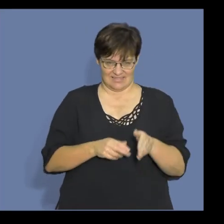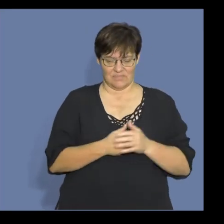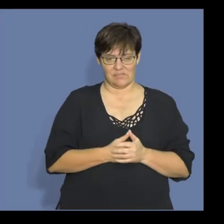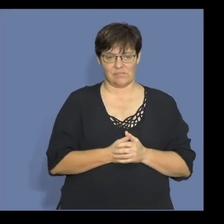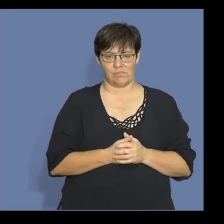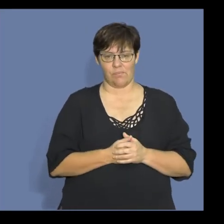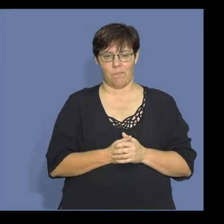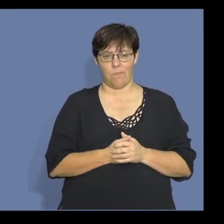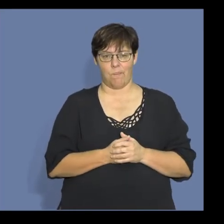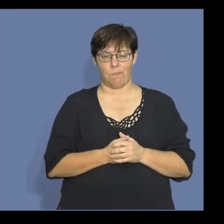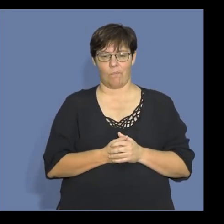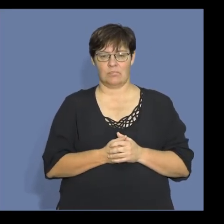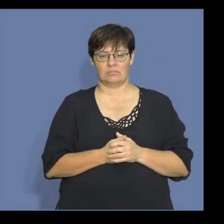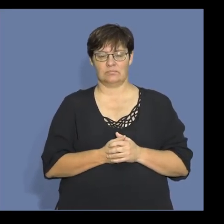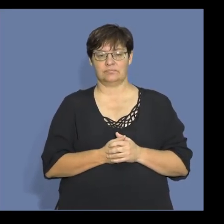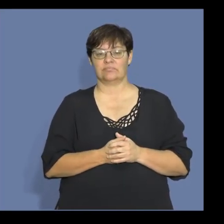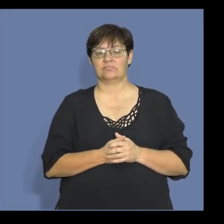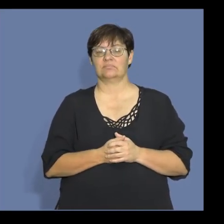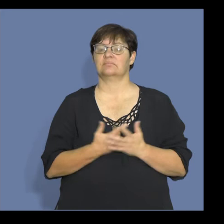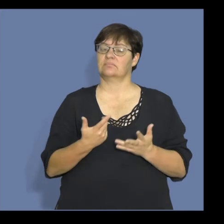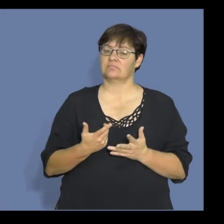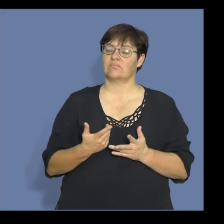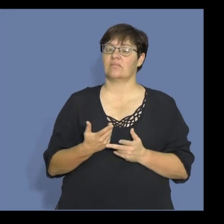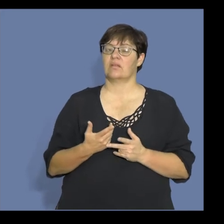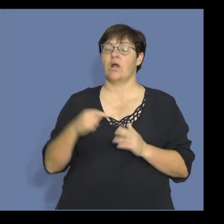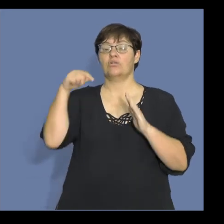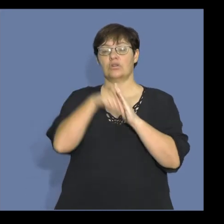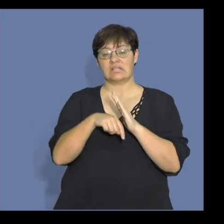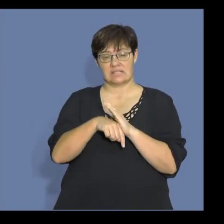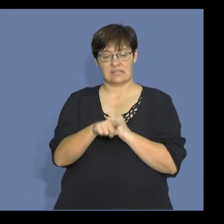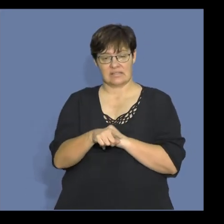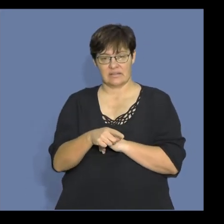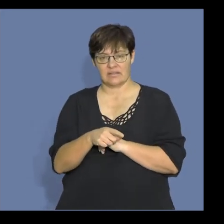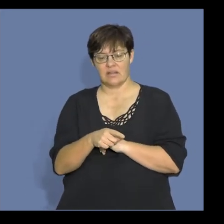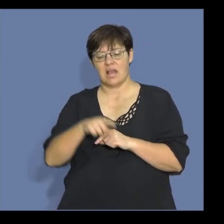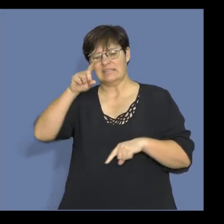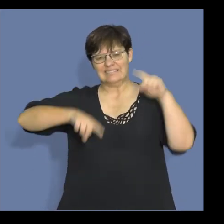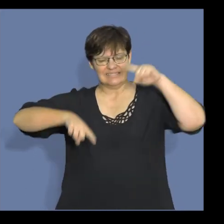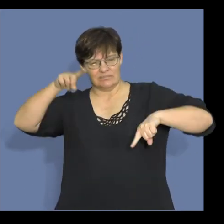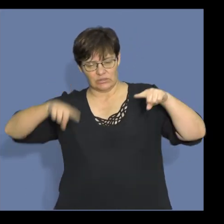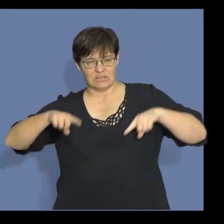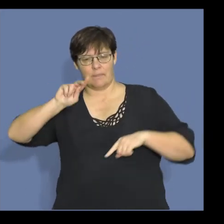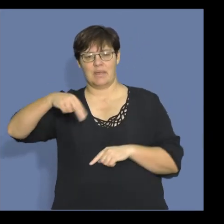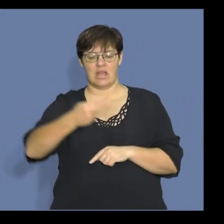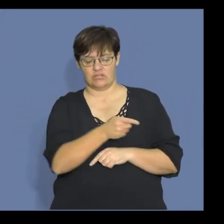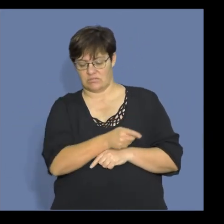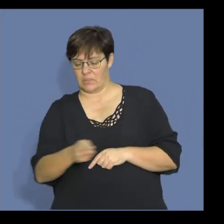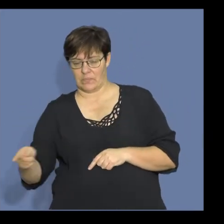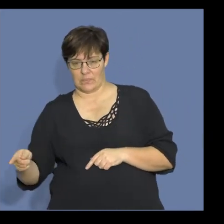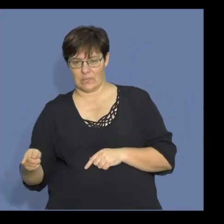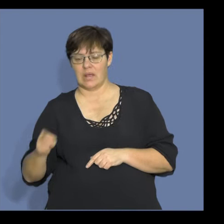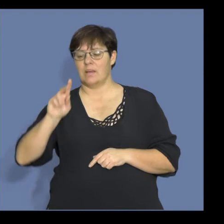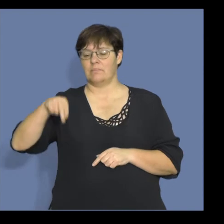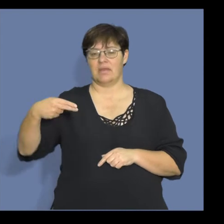y-axis we have the dependent variable. In the context of this experiment, we know that the different pH levels are